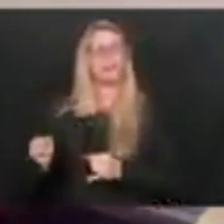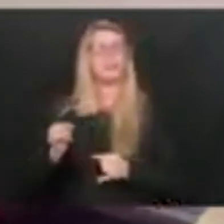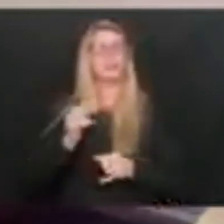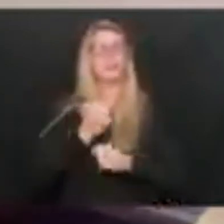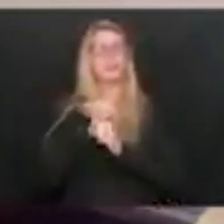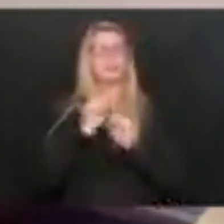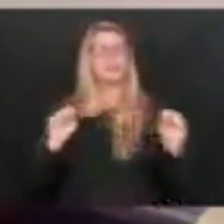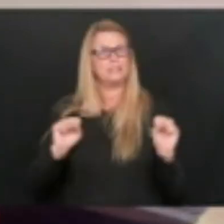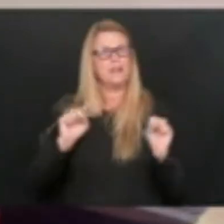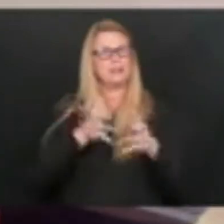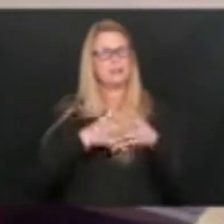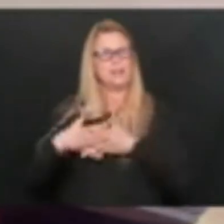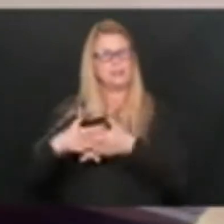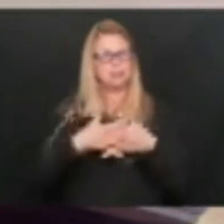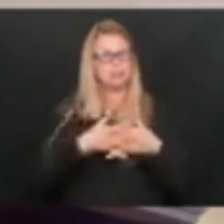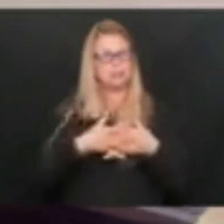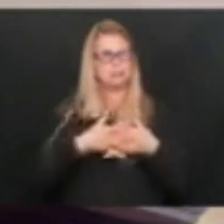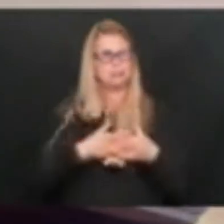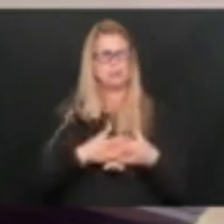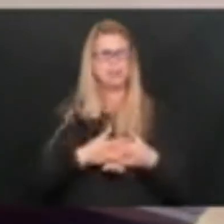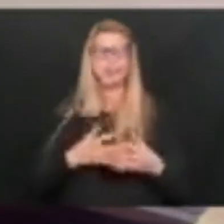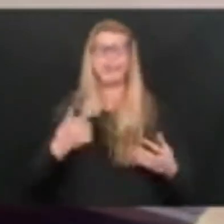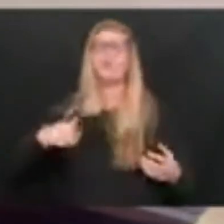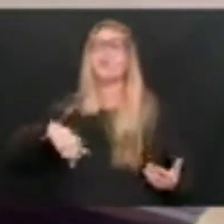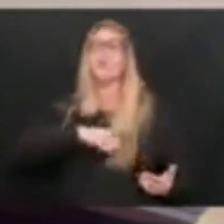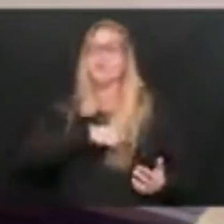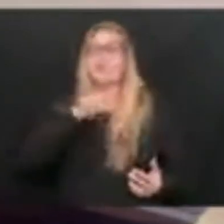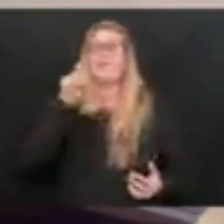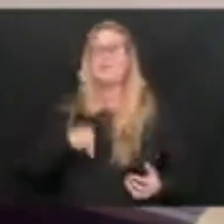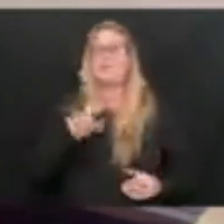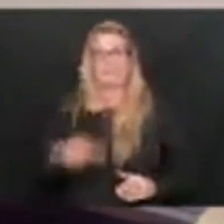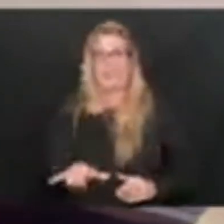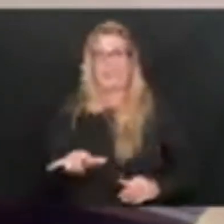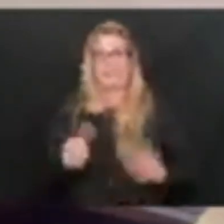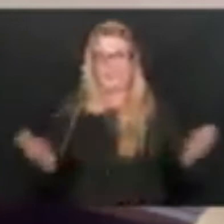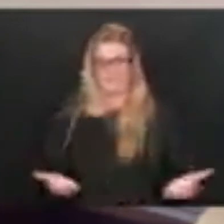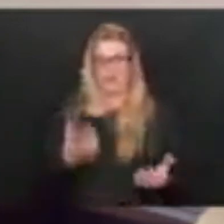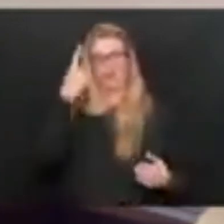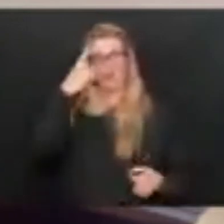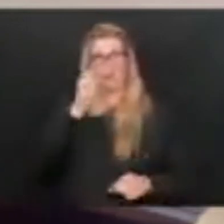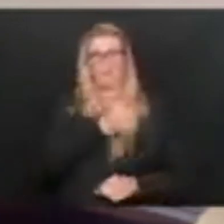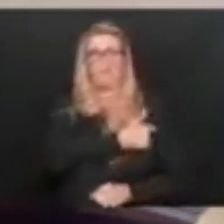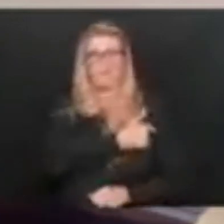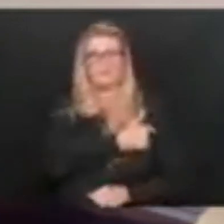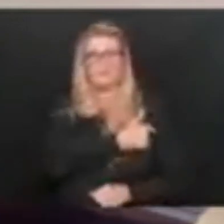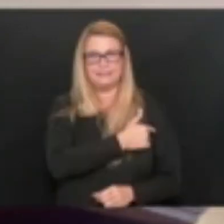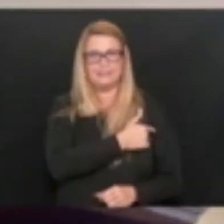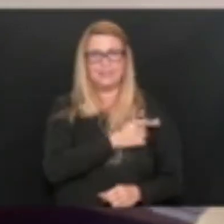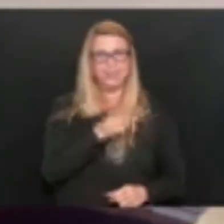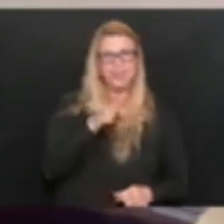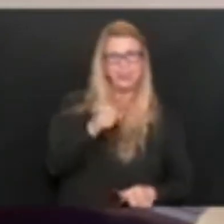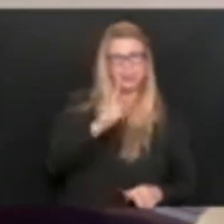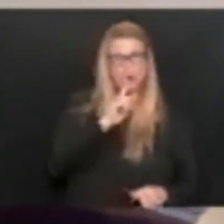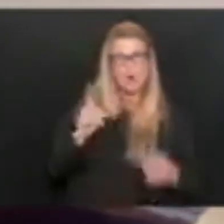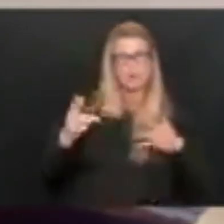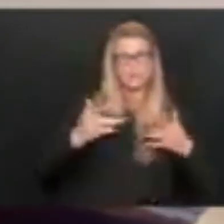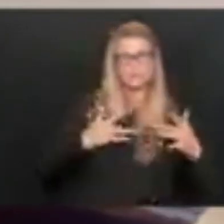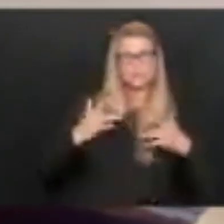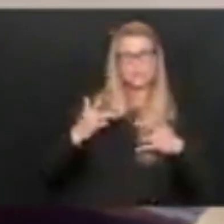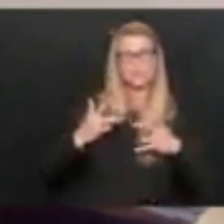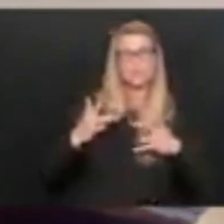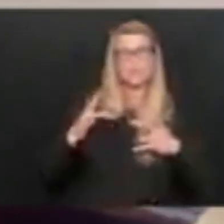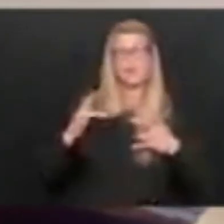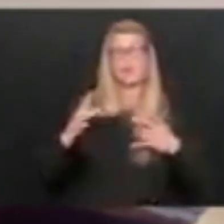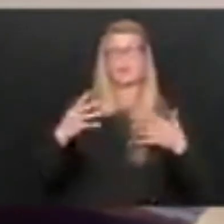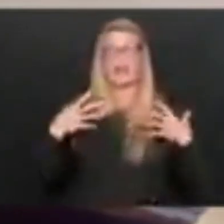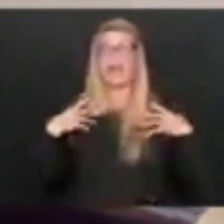nation. We need to do the same thing with vaccines. If you have concerns and you still have concerns about